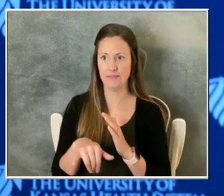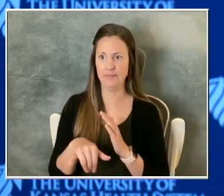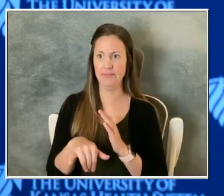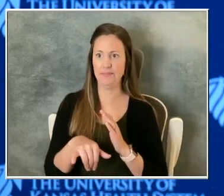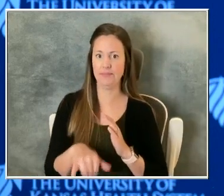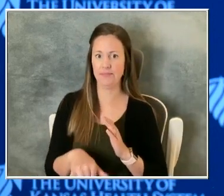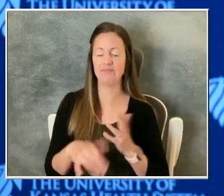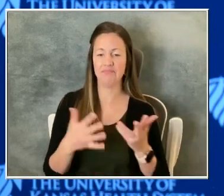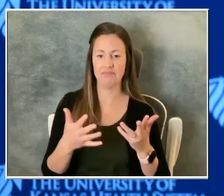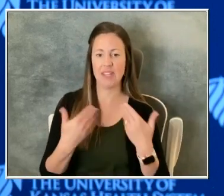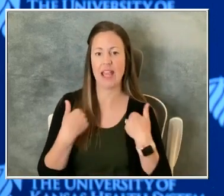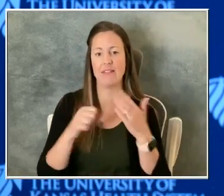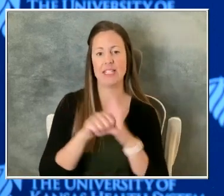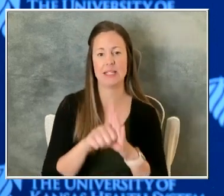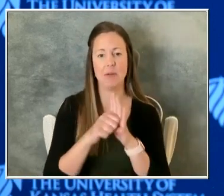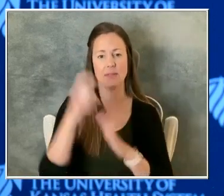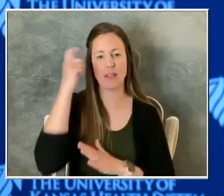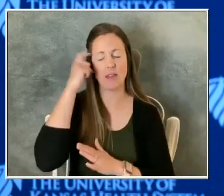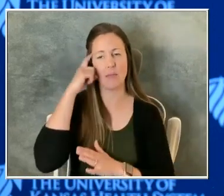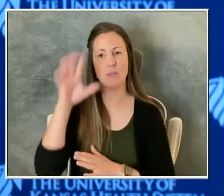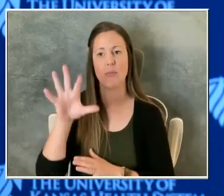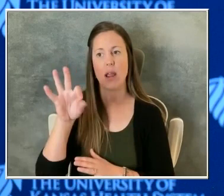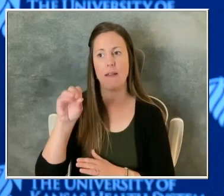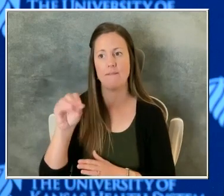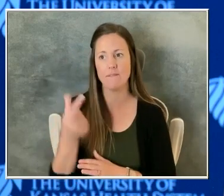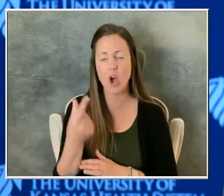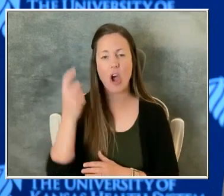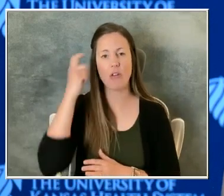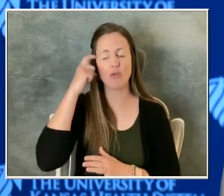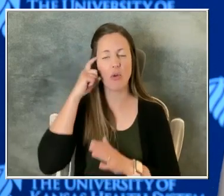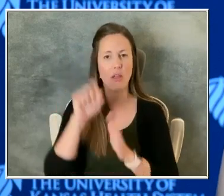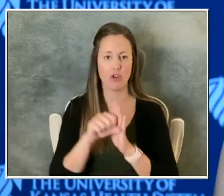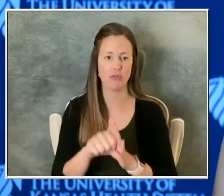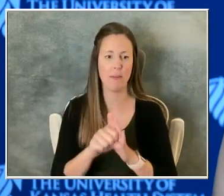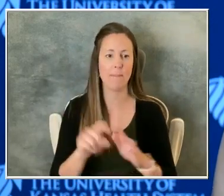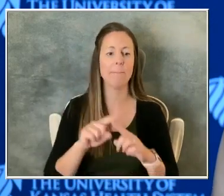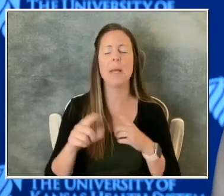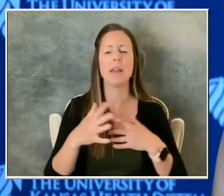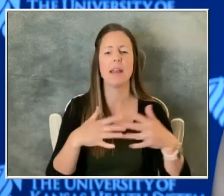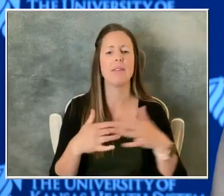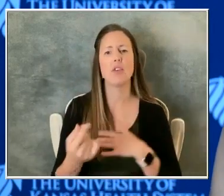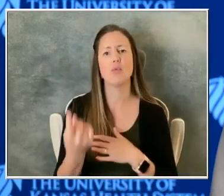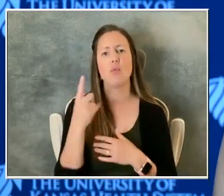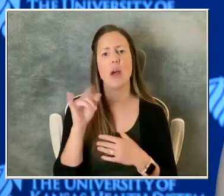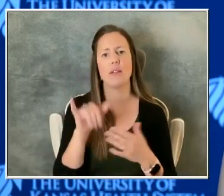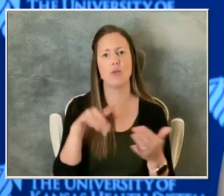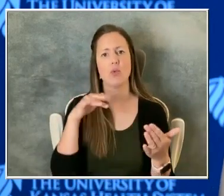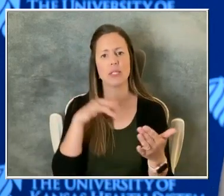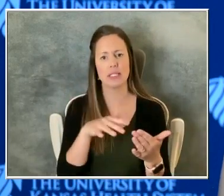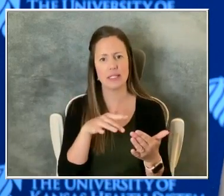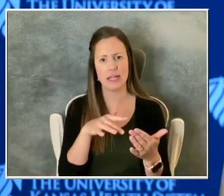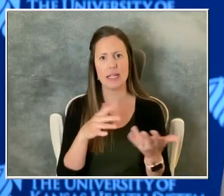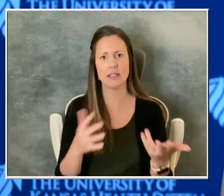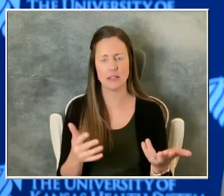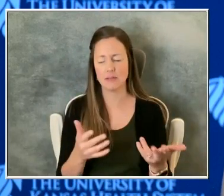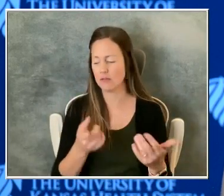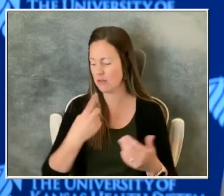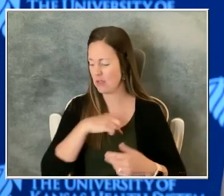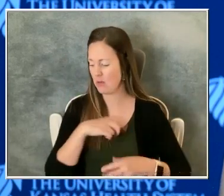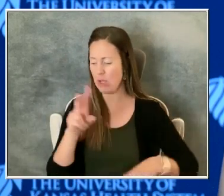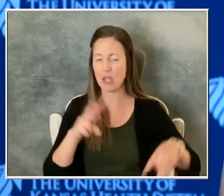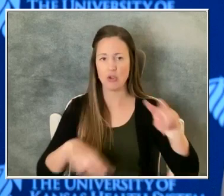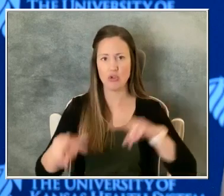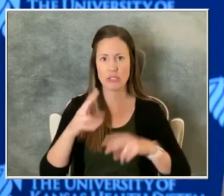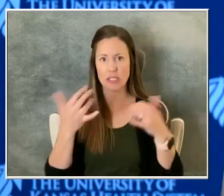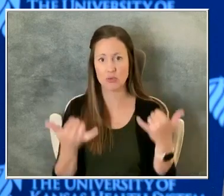brain fog, the neurologic symptoms. But even one of these studies that we looked at today do support the hypothesis